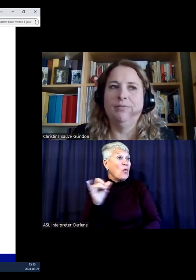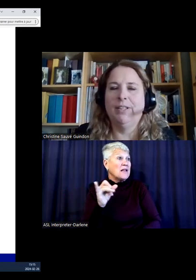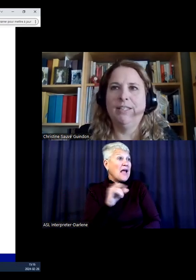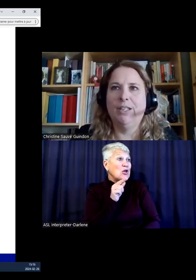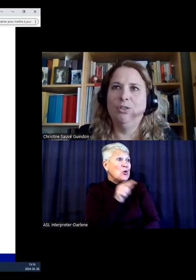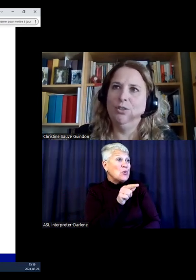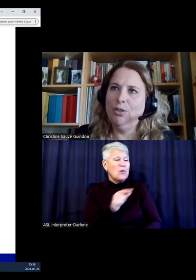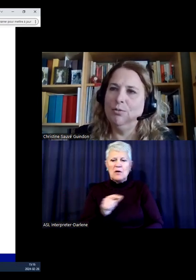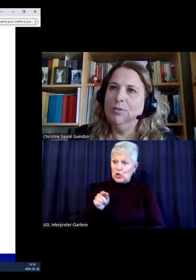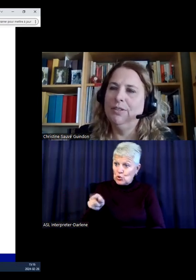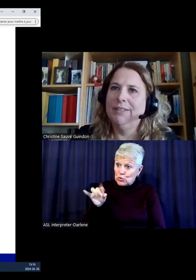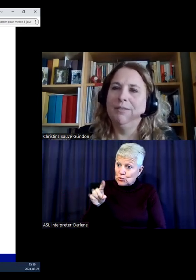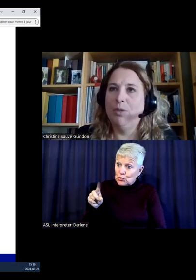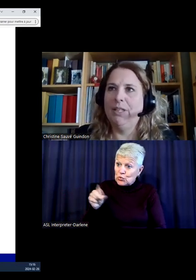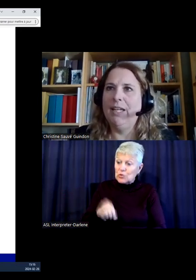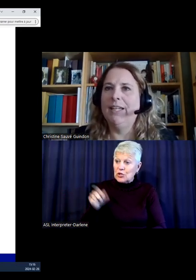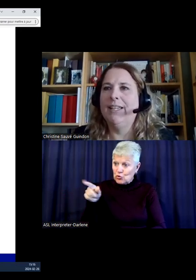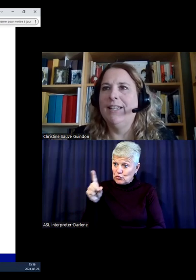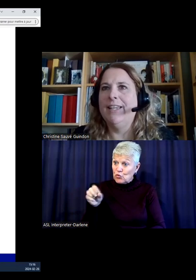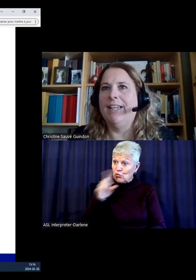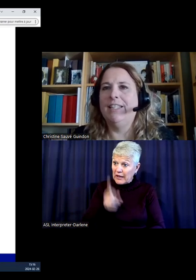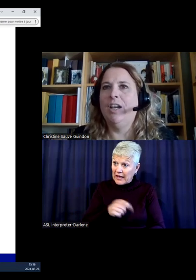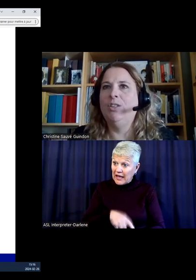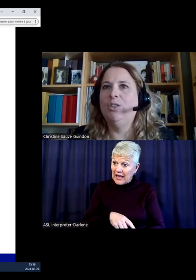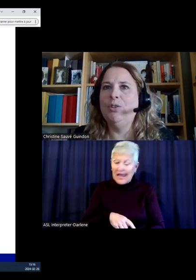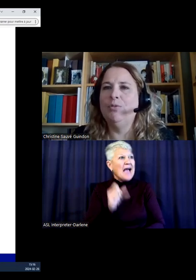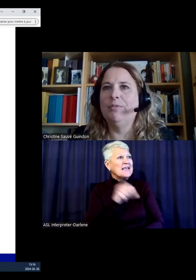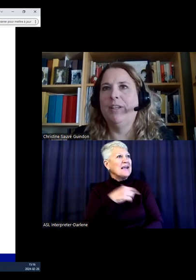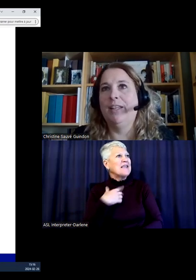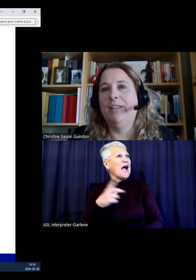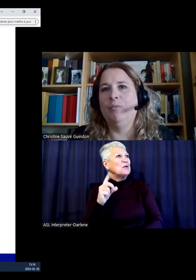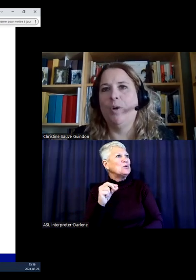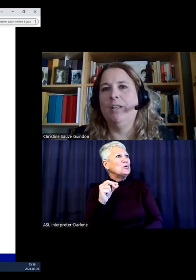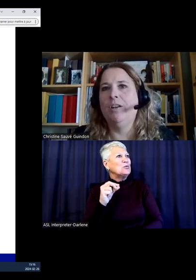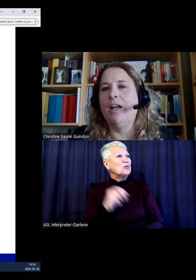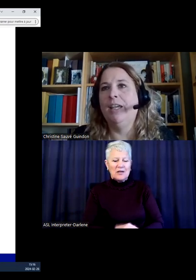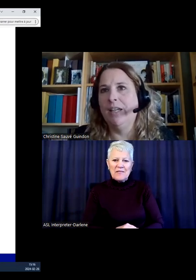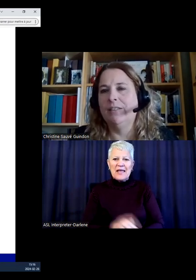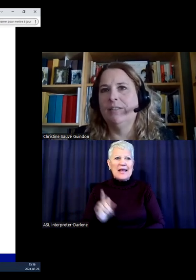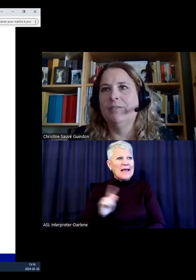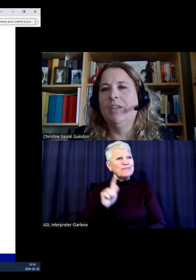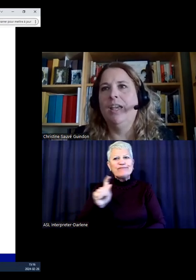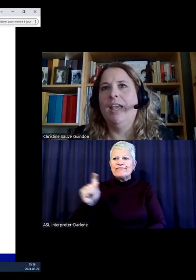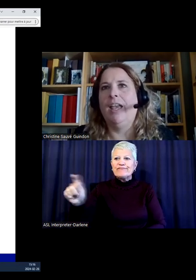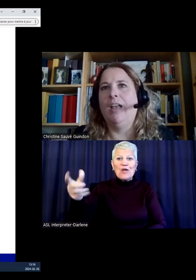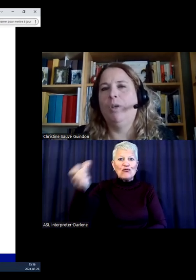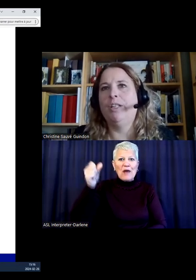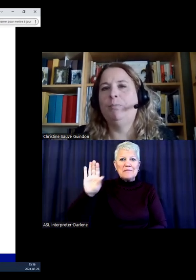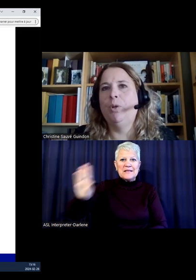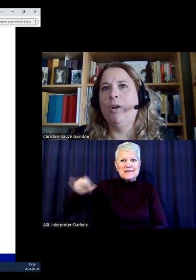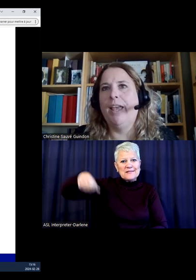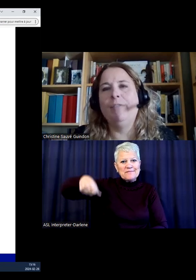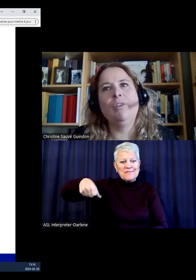you. I said, you do? Really? Yes, I do. And he went and got his. And